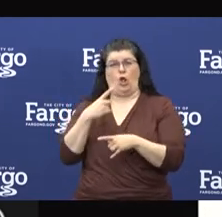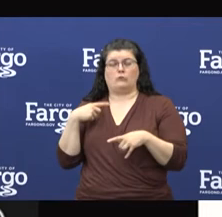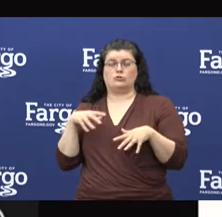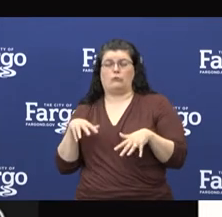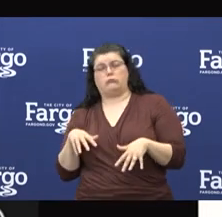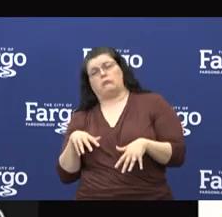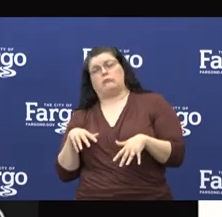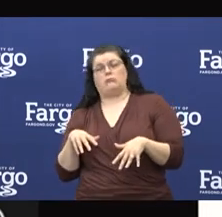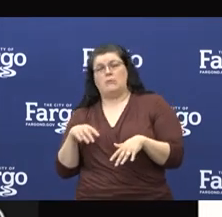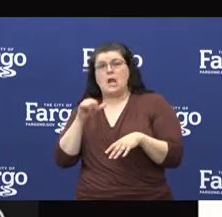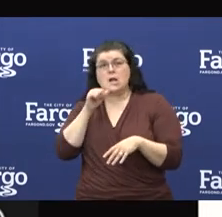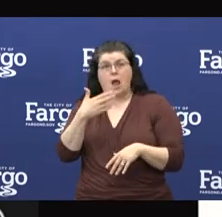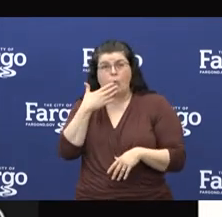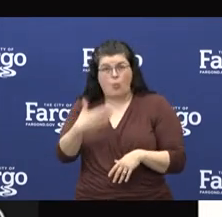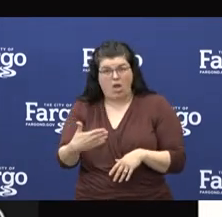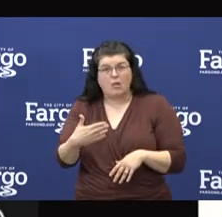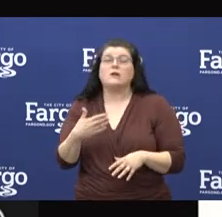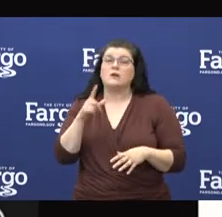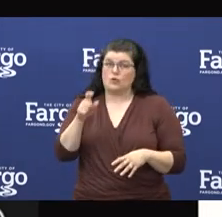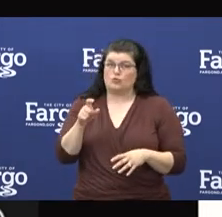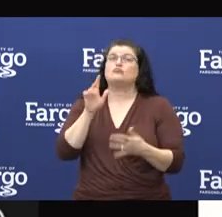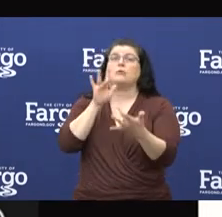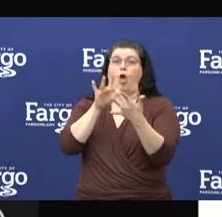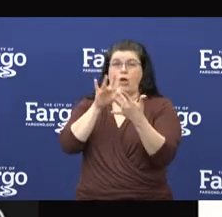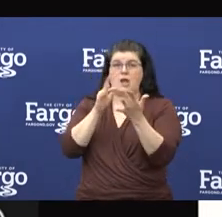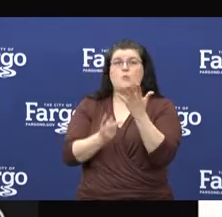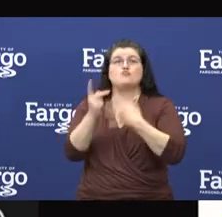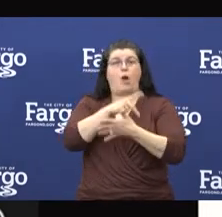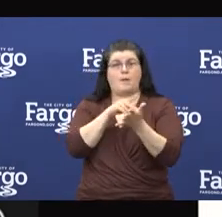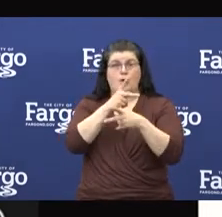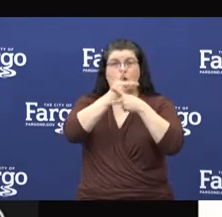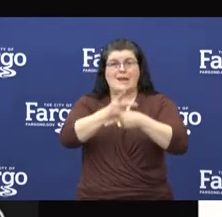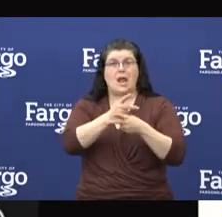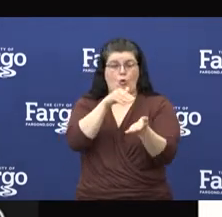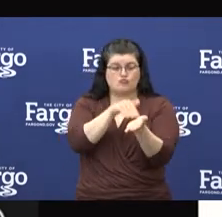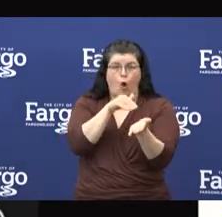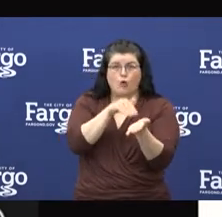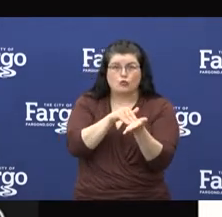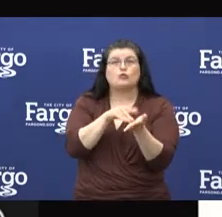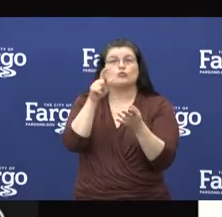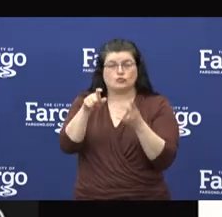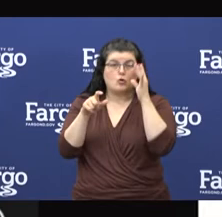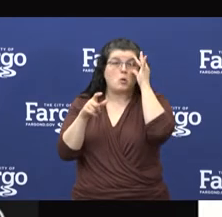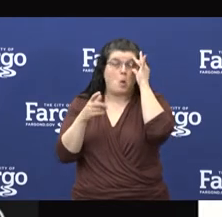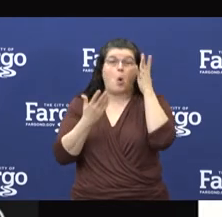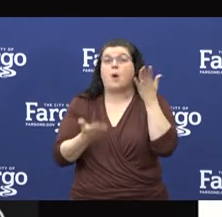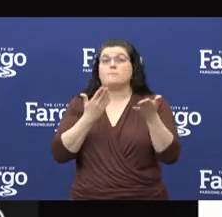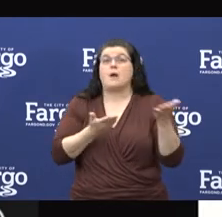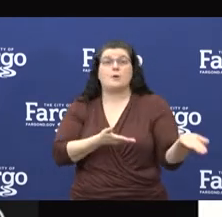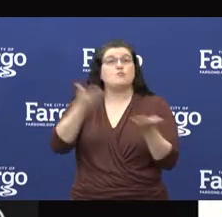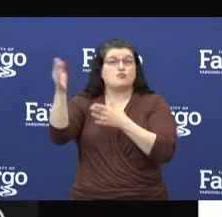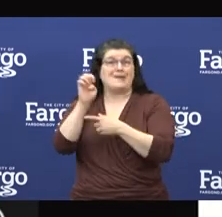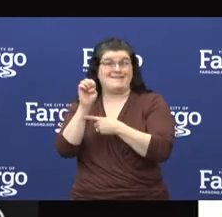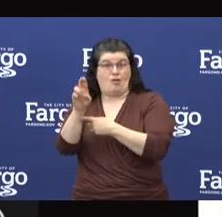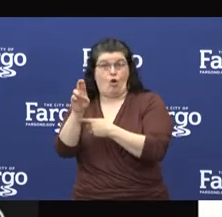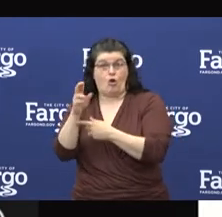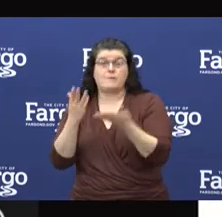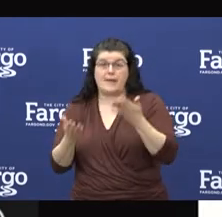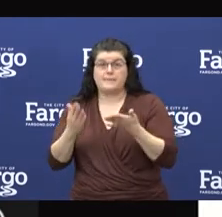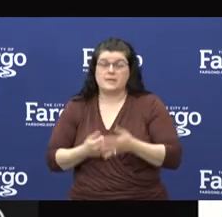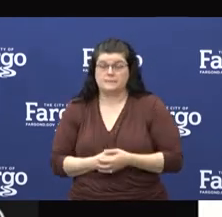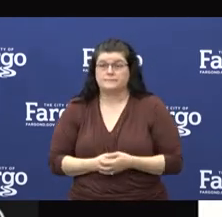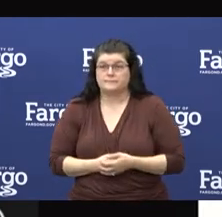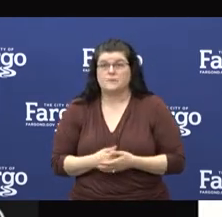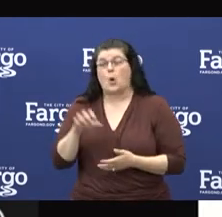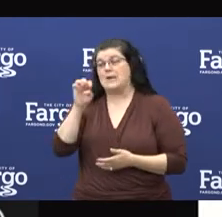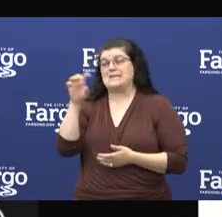lethargic and ill, then you should be reaching out to your primary care provider or consider taking them to the emergency department. But again, this